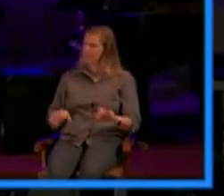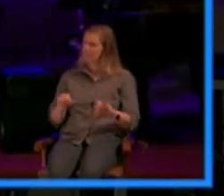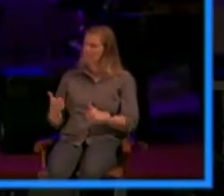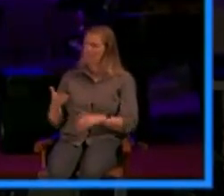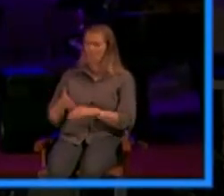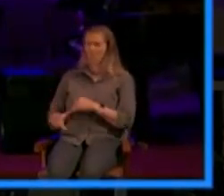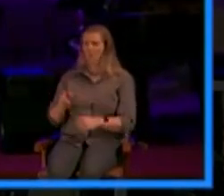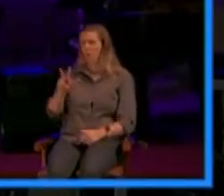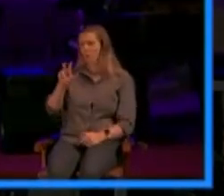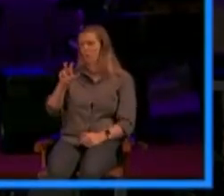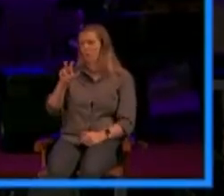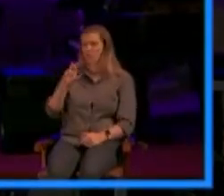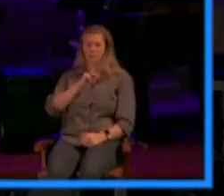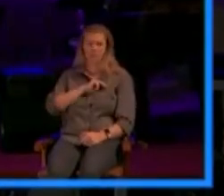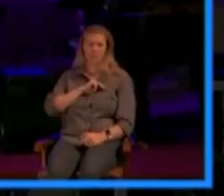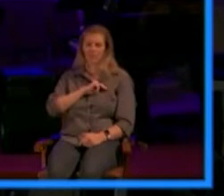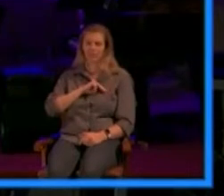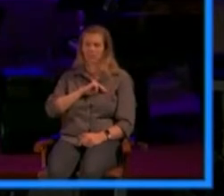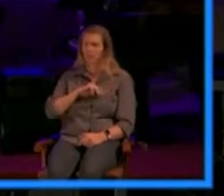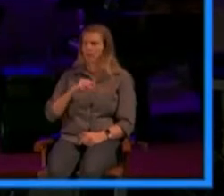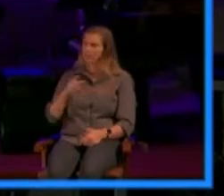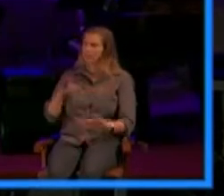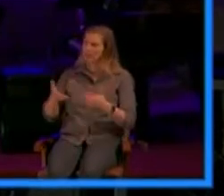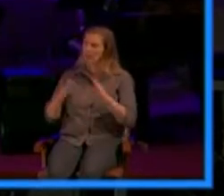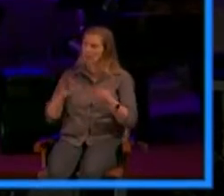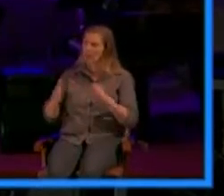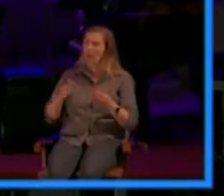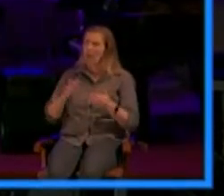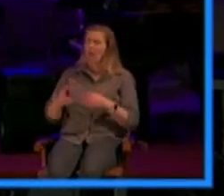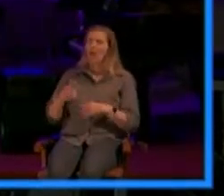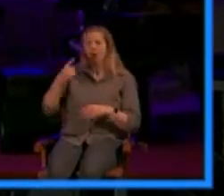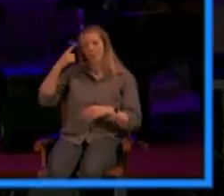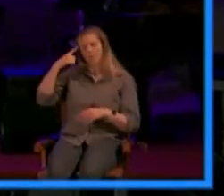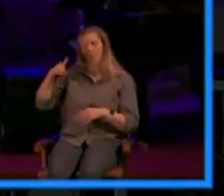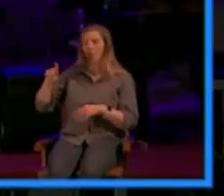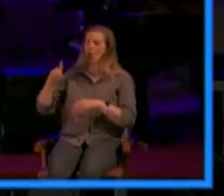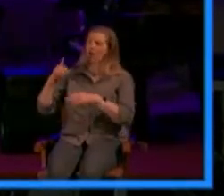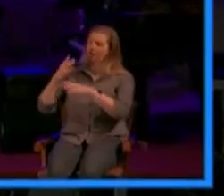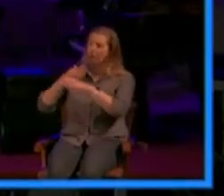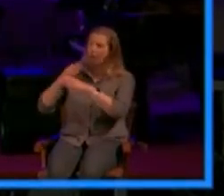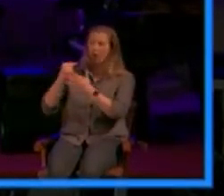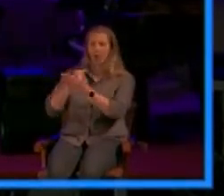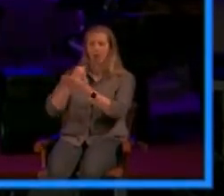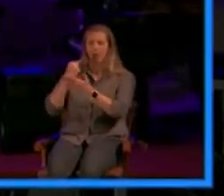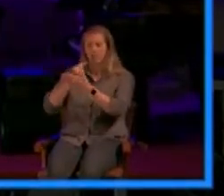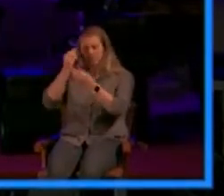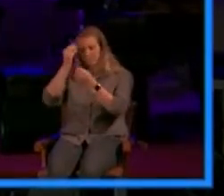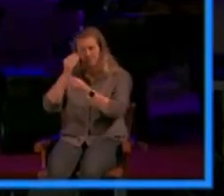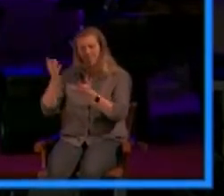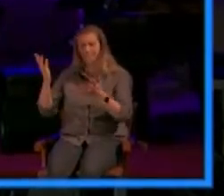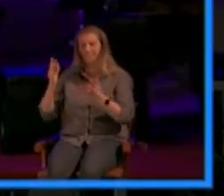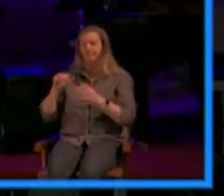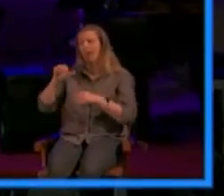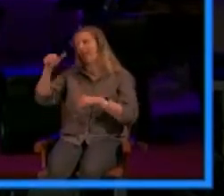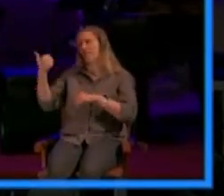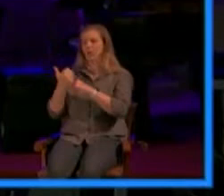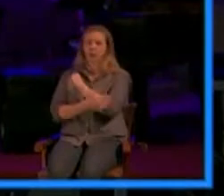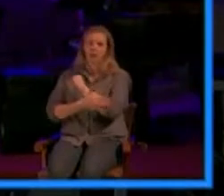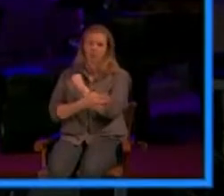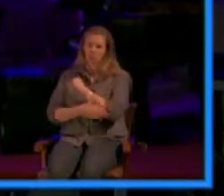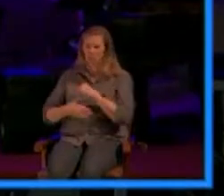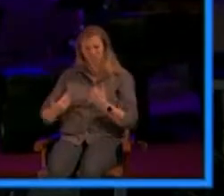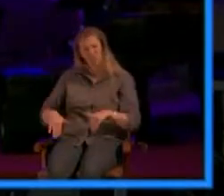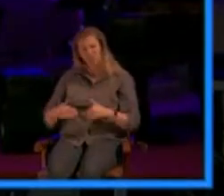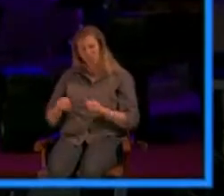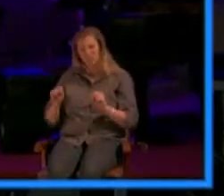there's a wall with their names on it there at the Missionary Learning Center. So there is a very real possibility. The Apostle Paul even kind of gives a